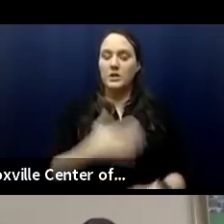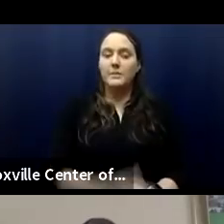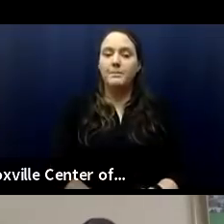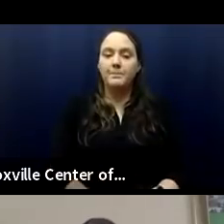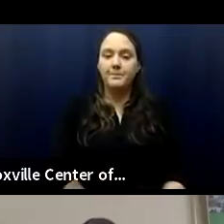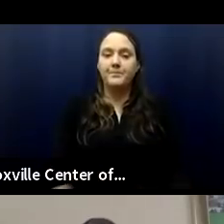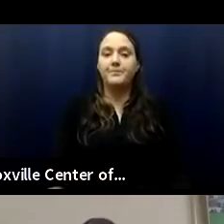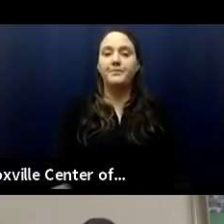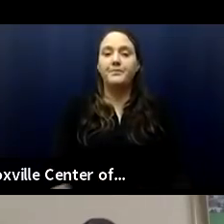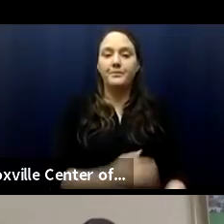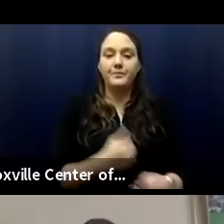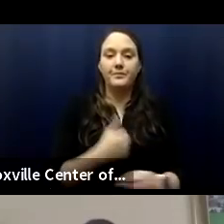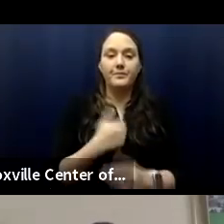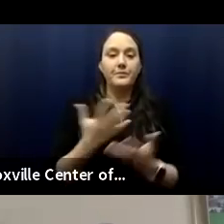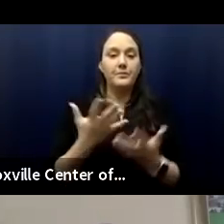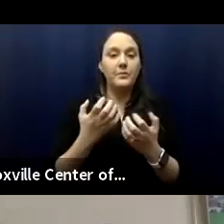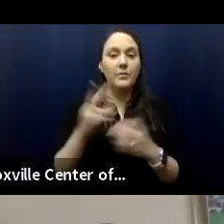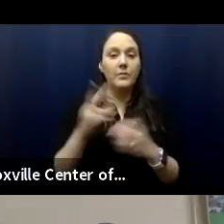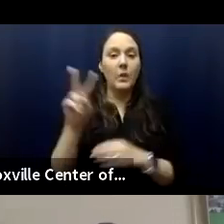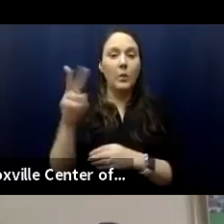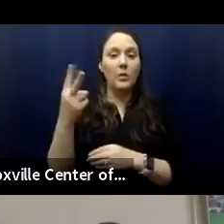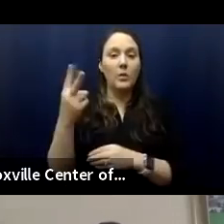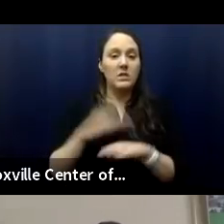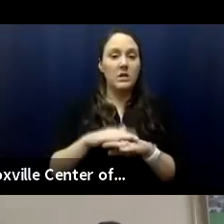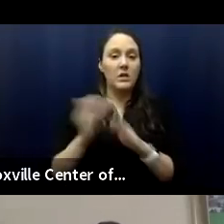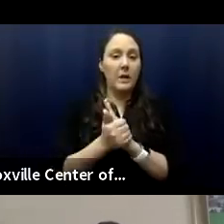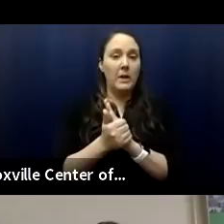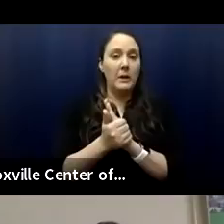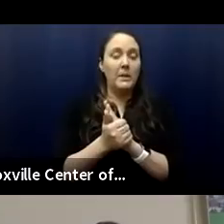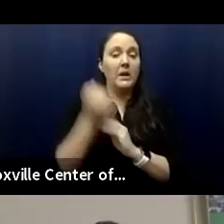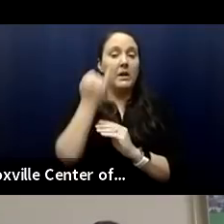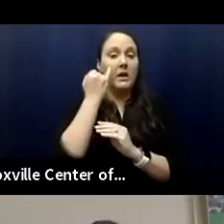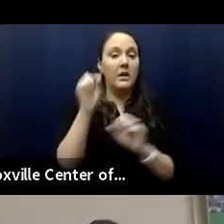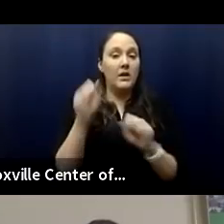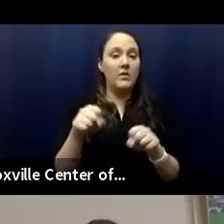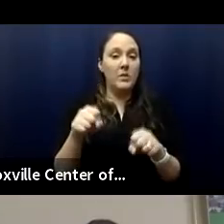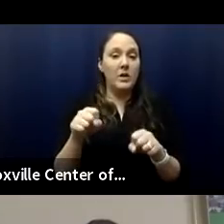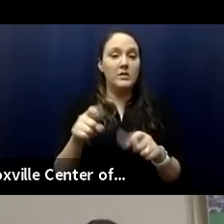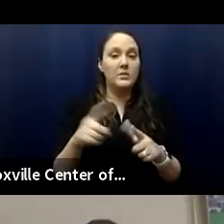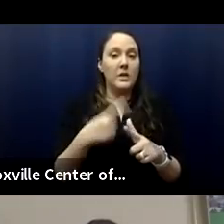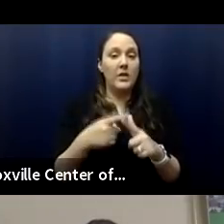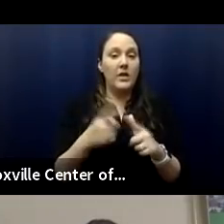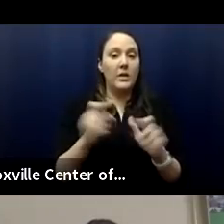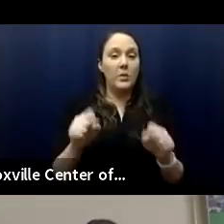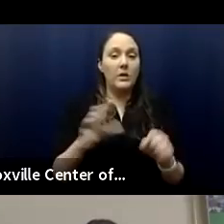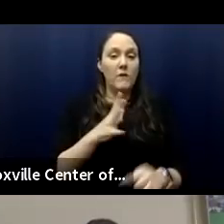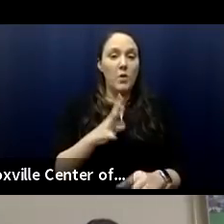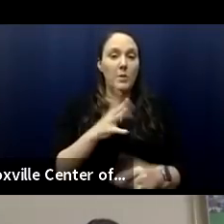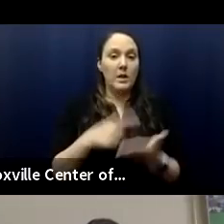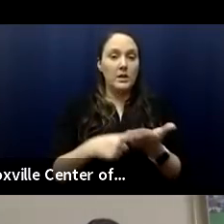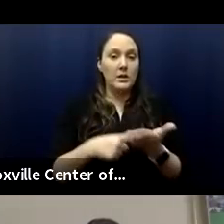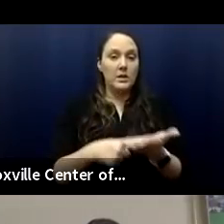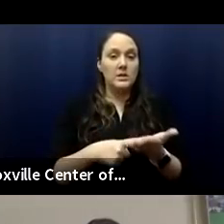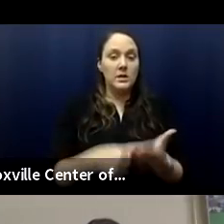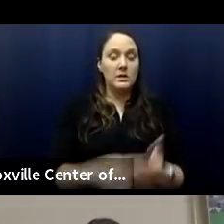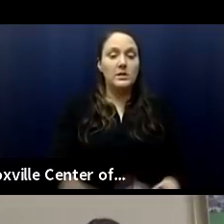Well, I would like to get a second on the amendment if we can, and then we can formally discuss it if there's a second.